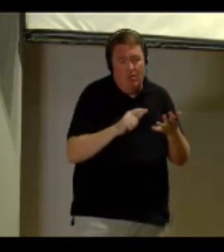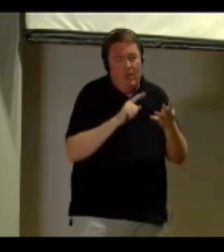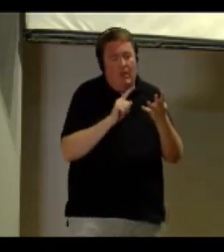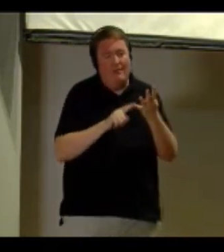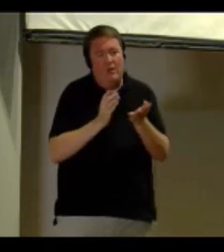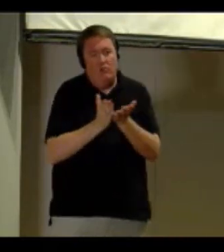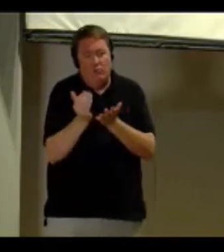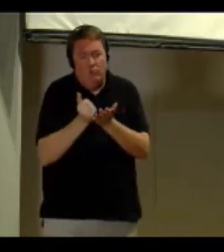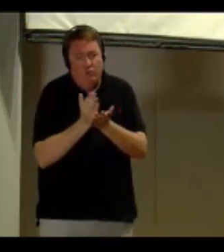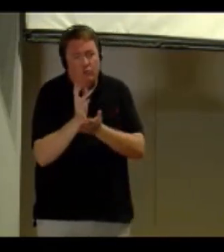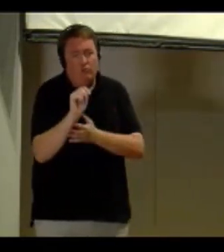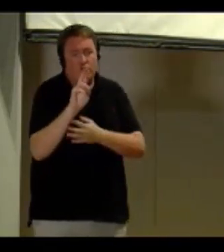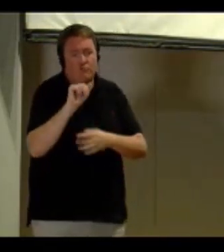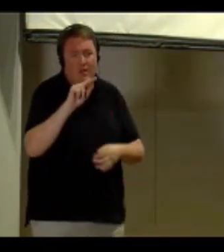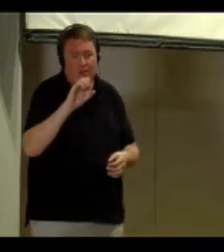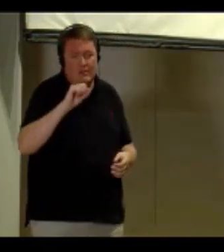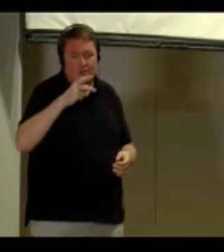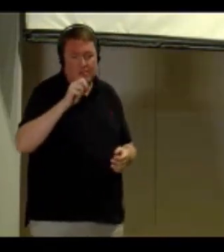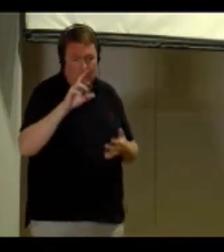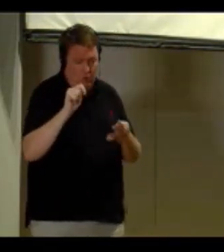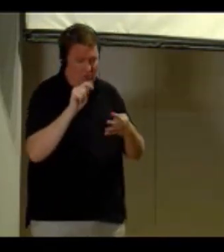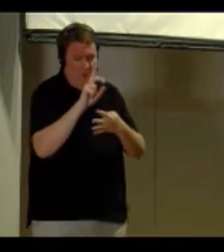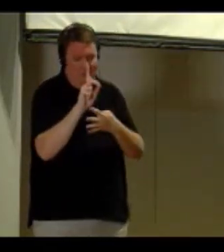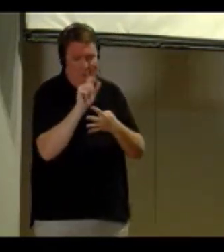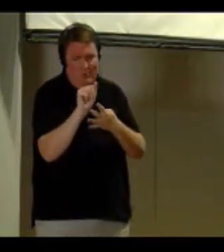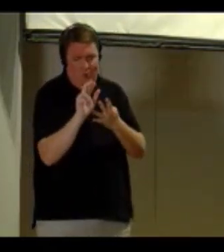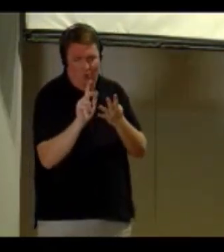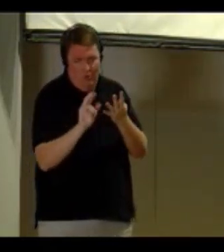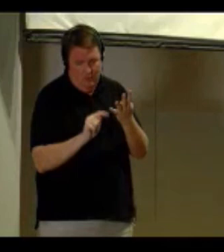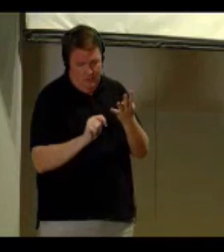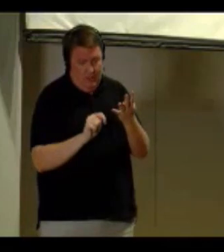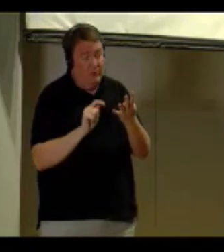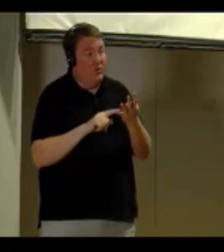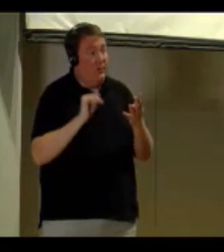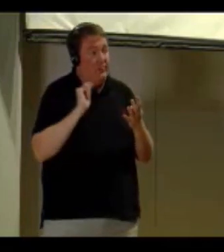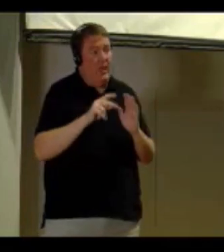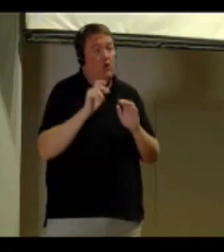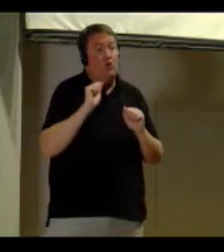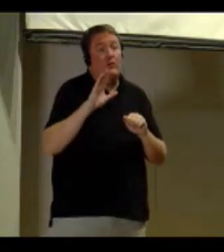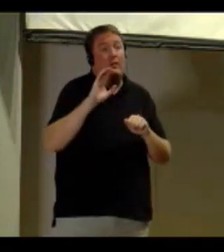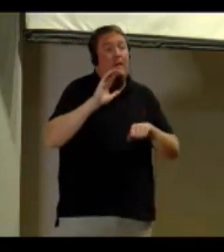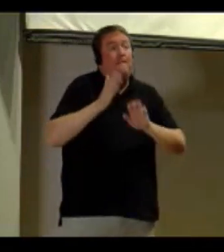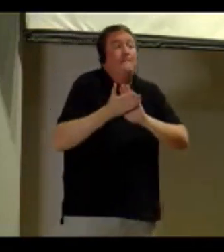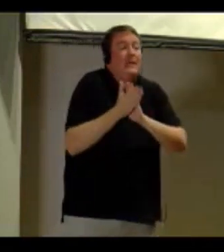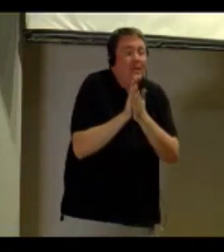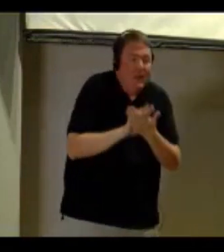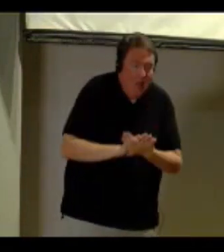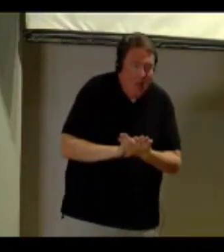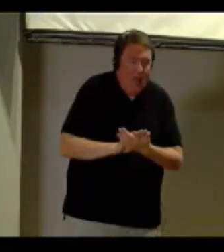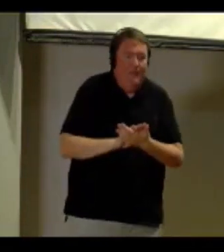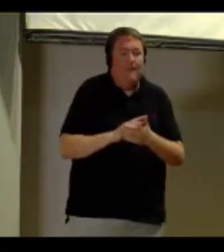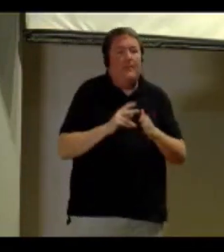that these may be principles, according to the thinking of this working group, that when